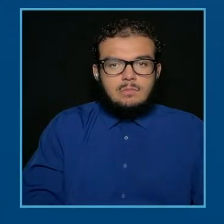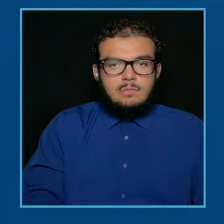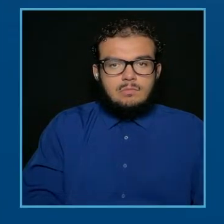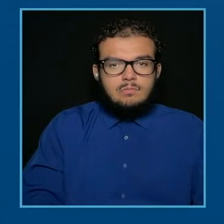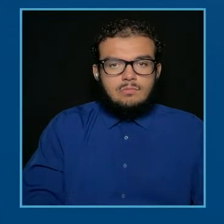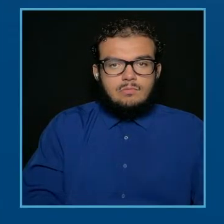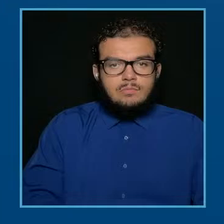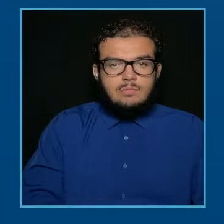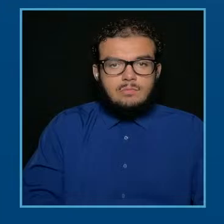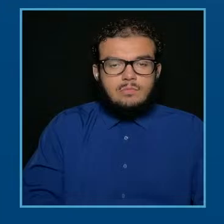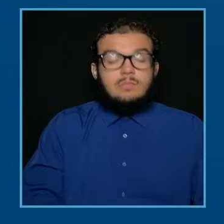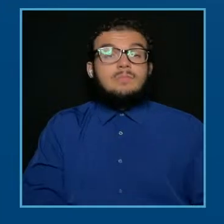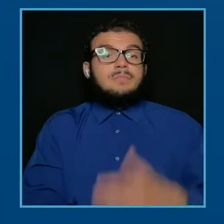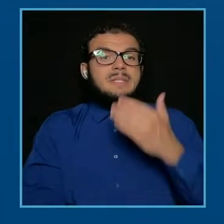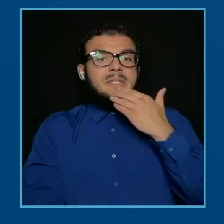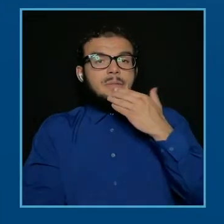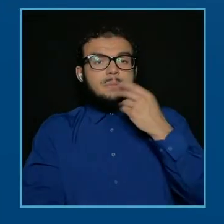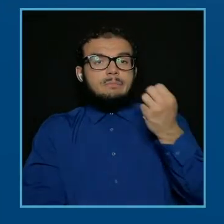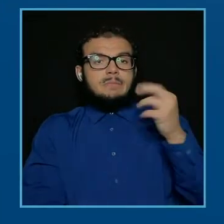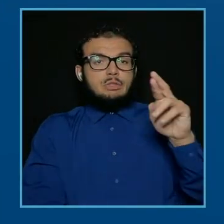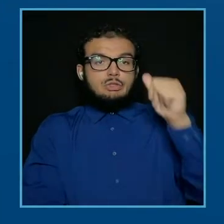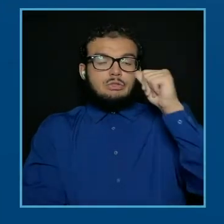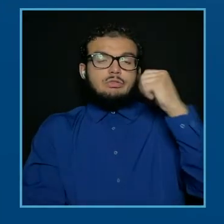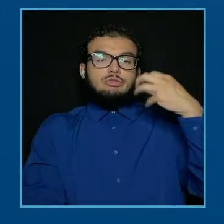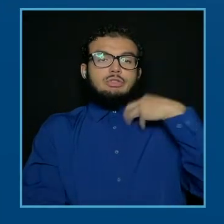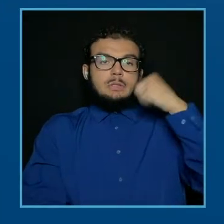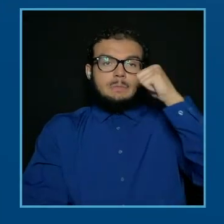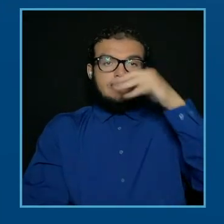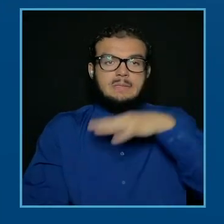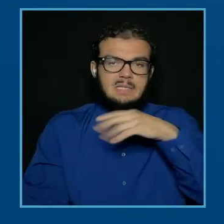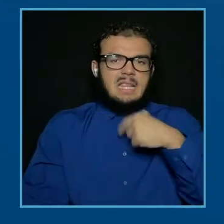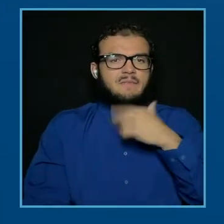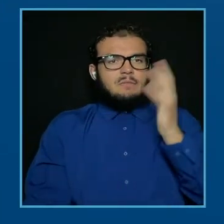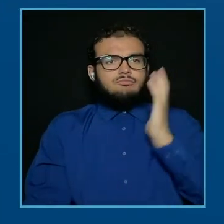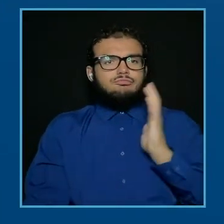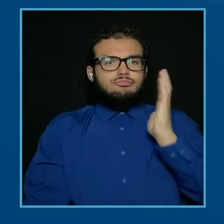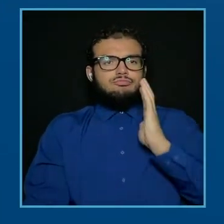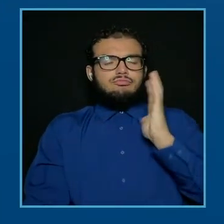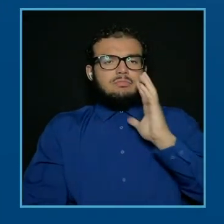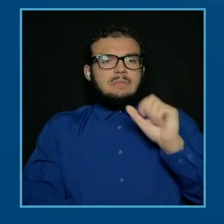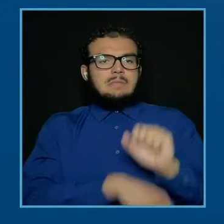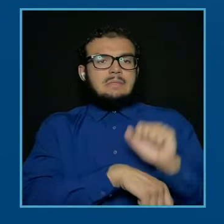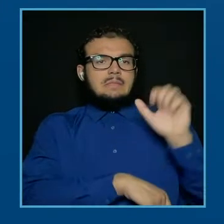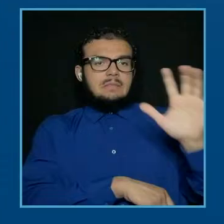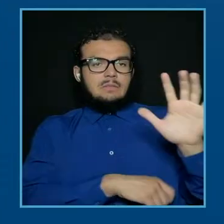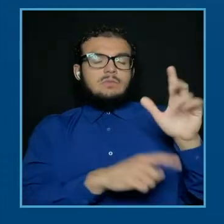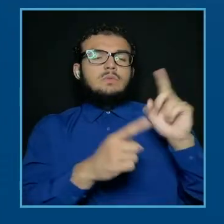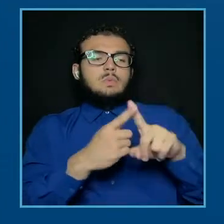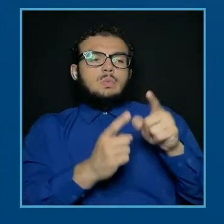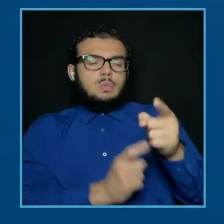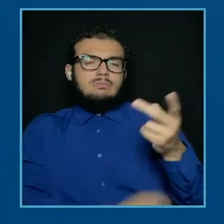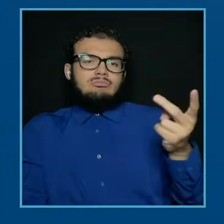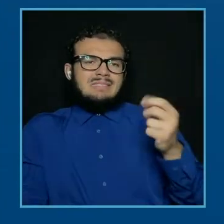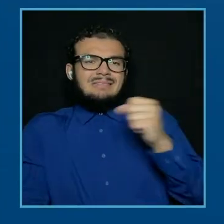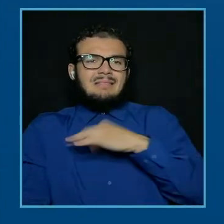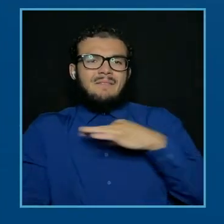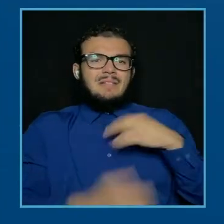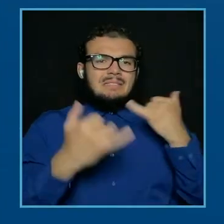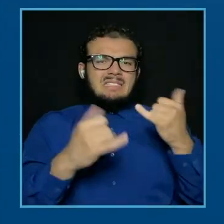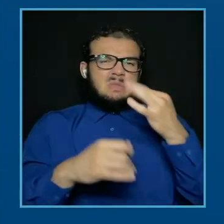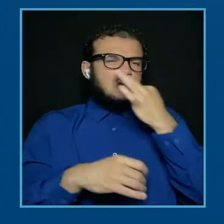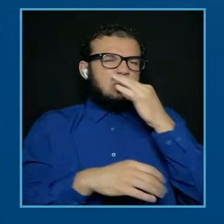Thank you, Mr. Chairman. I have previously sent to you and the staff today about noon